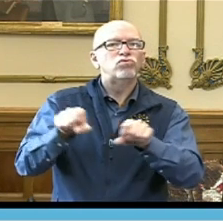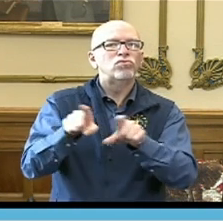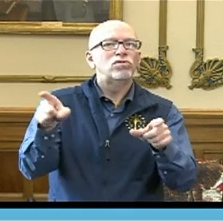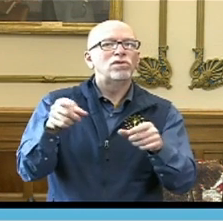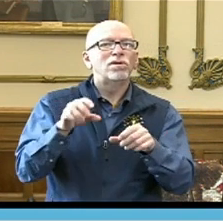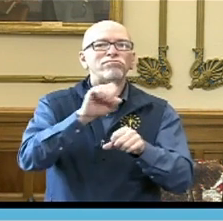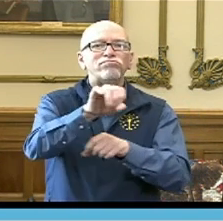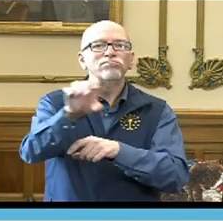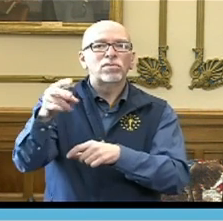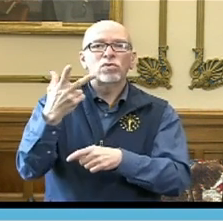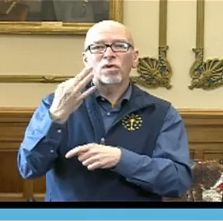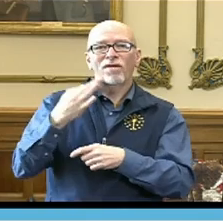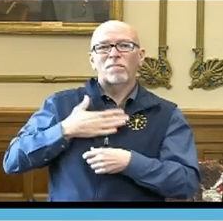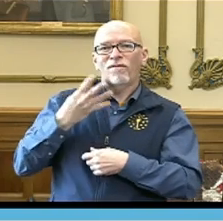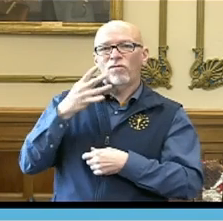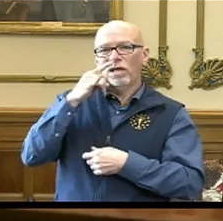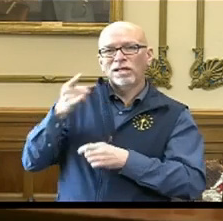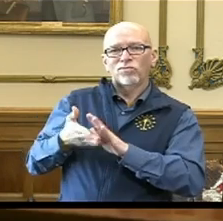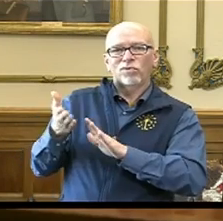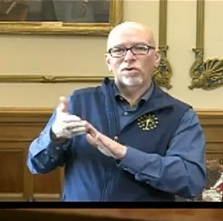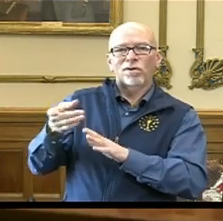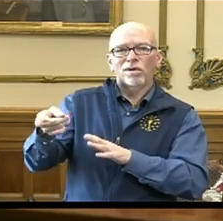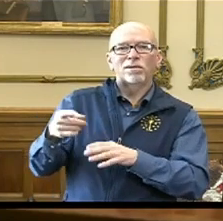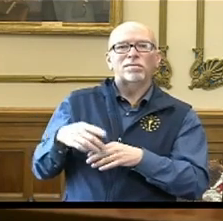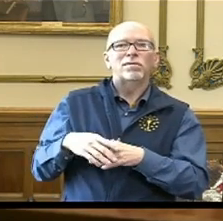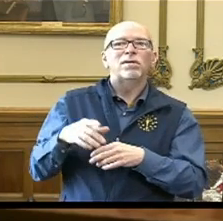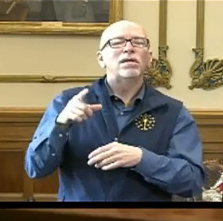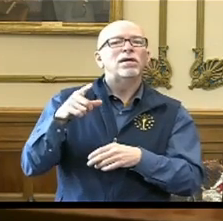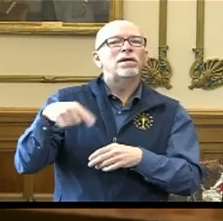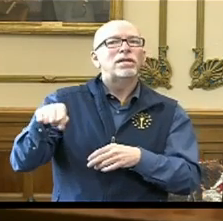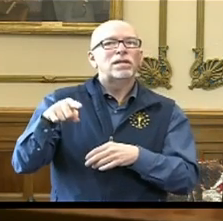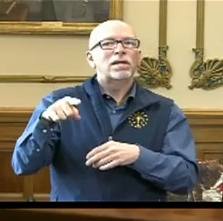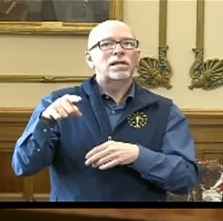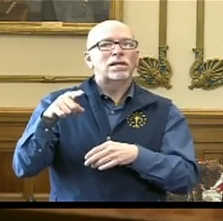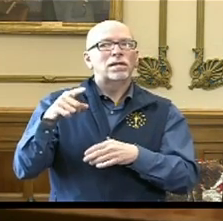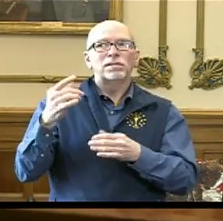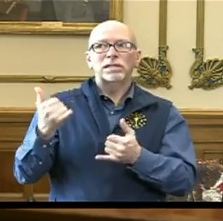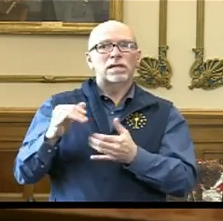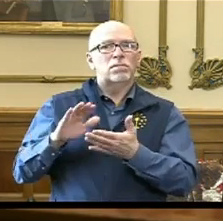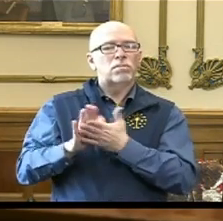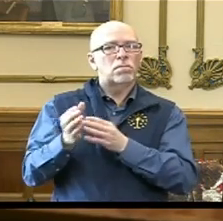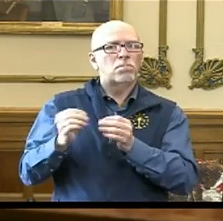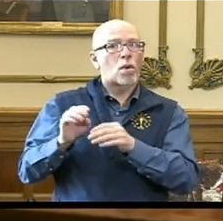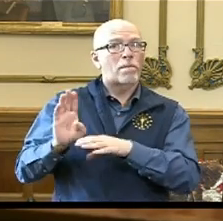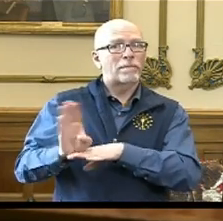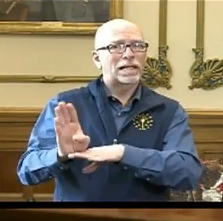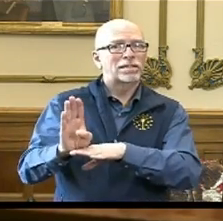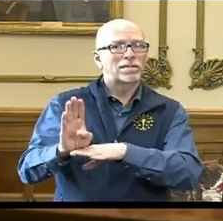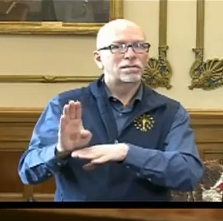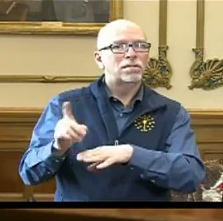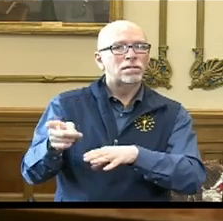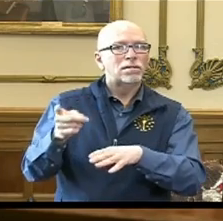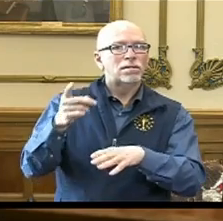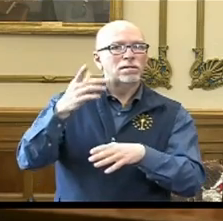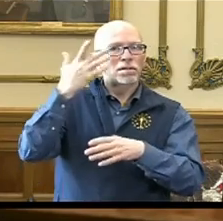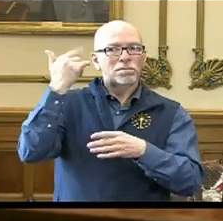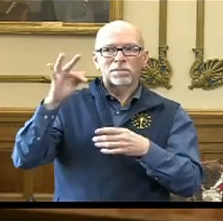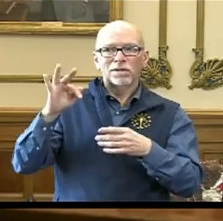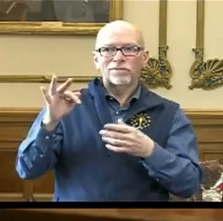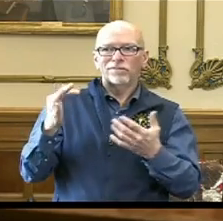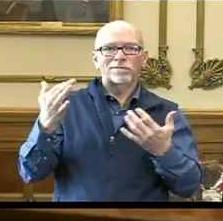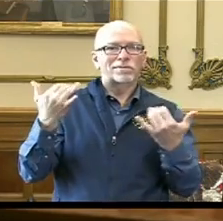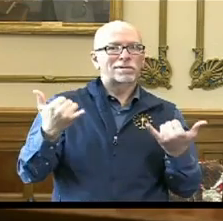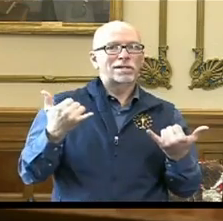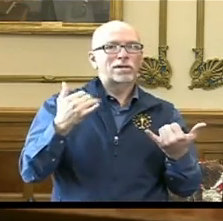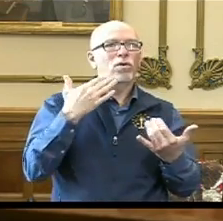4 kids now run that with a good young executive team. They were actually busier coming out of the gate with the forward momentum of what was a